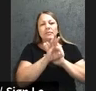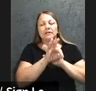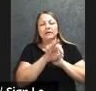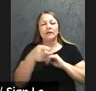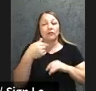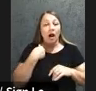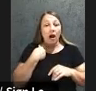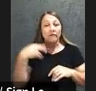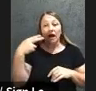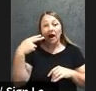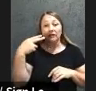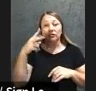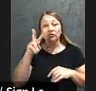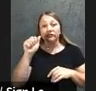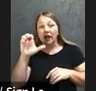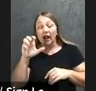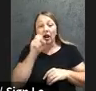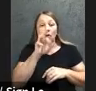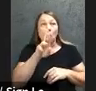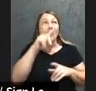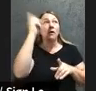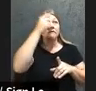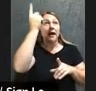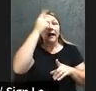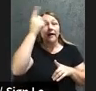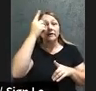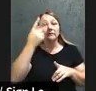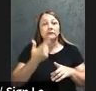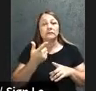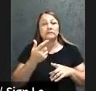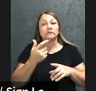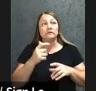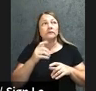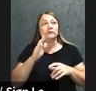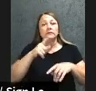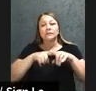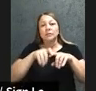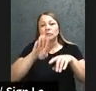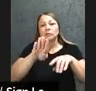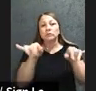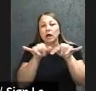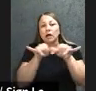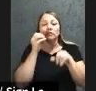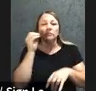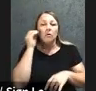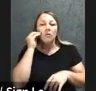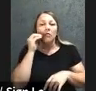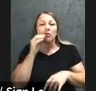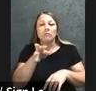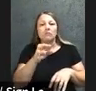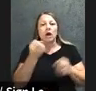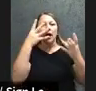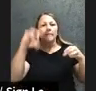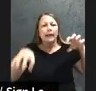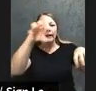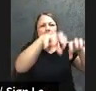HVAC or ceiling fans. You can type in how large your home is, how many rooms you have, things of that nature,